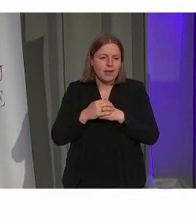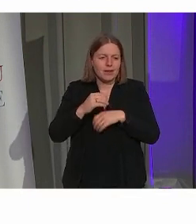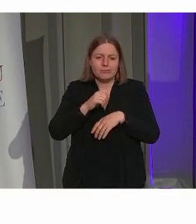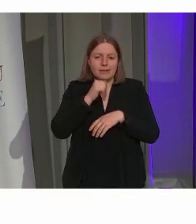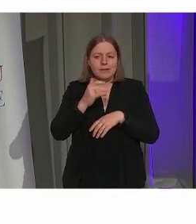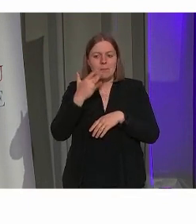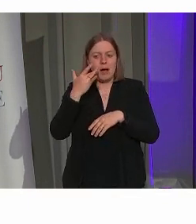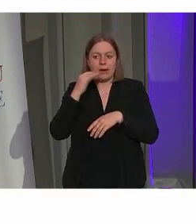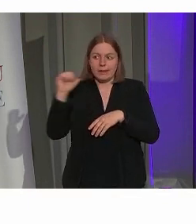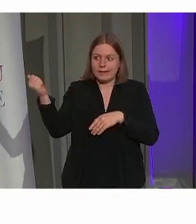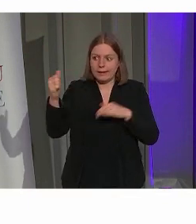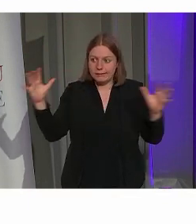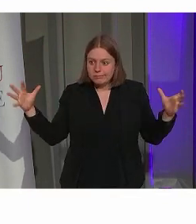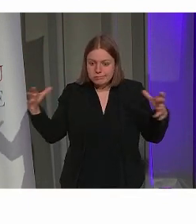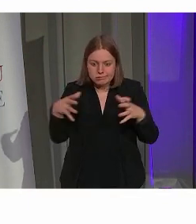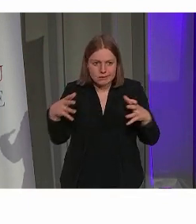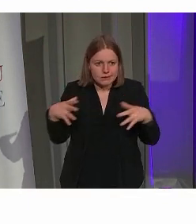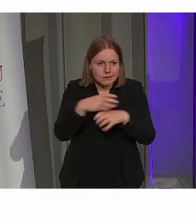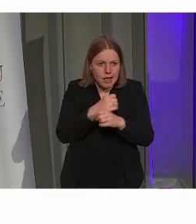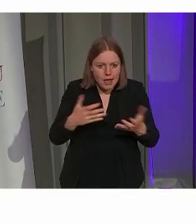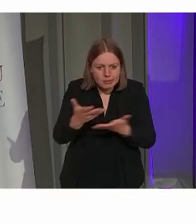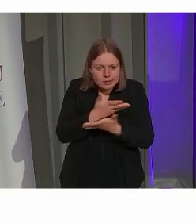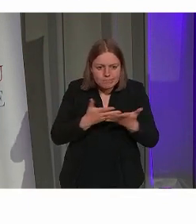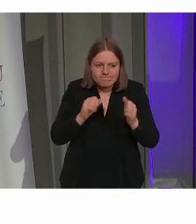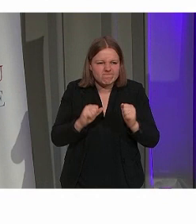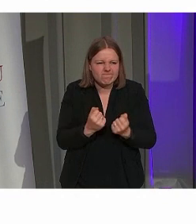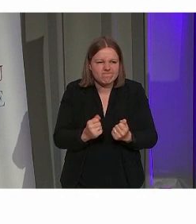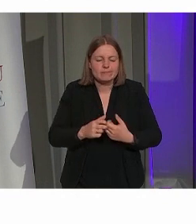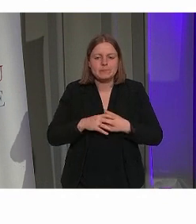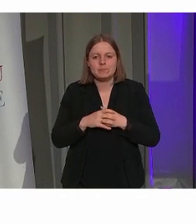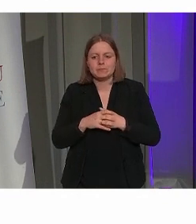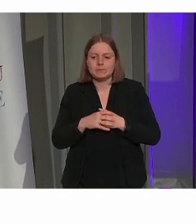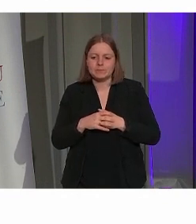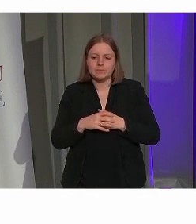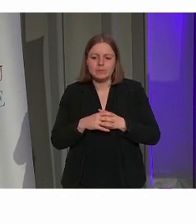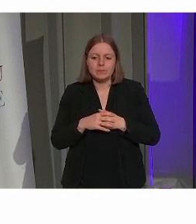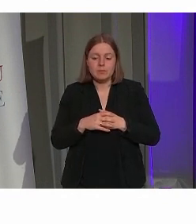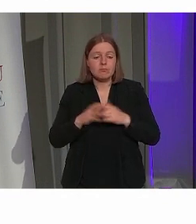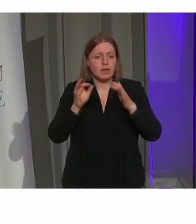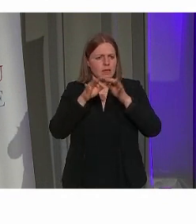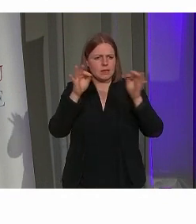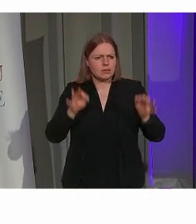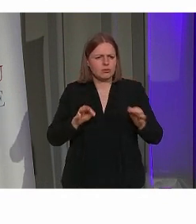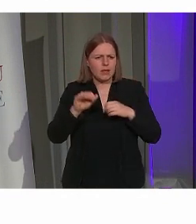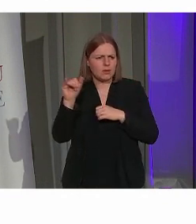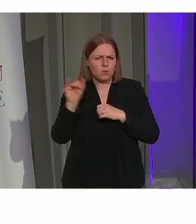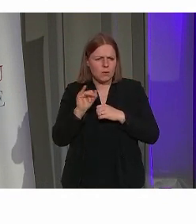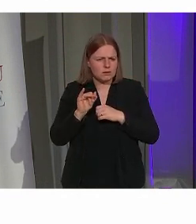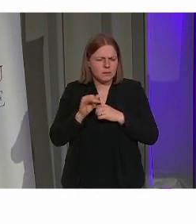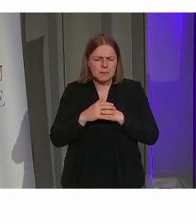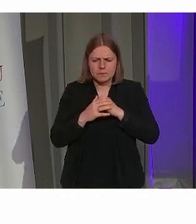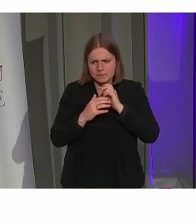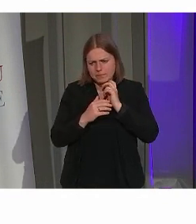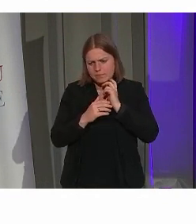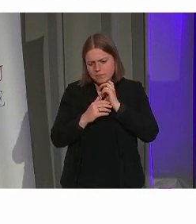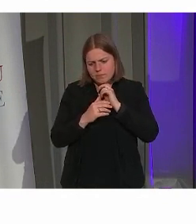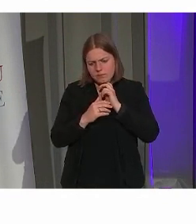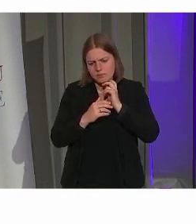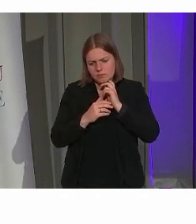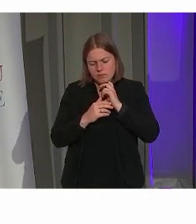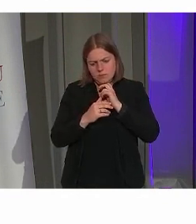survey. Yes, remember, we had Corona then, so it wasn't that easy to gather everybody. The result